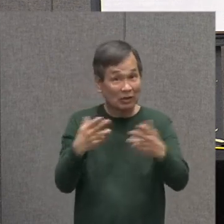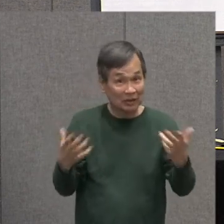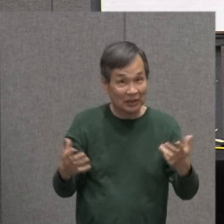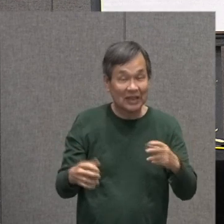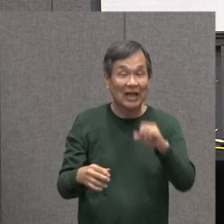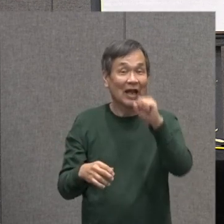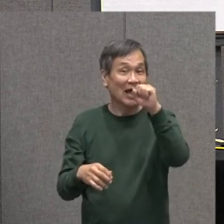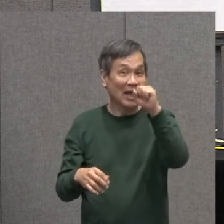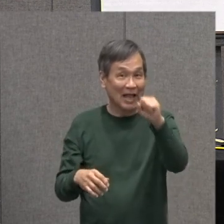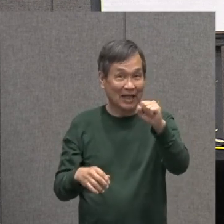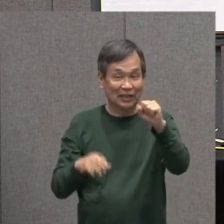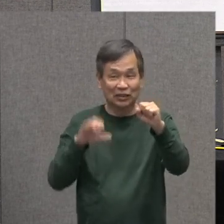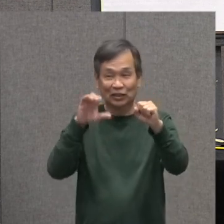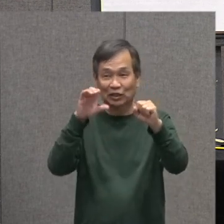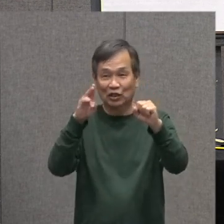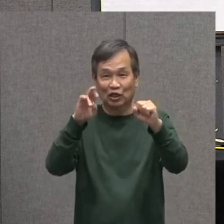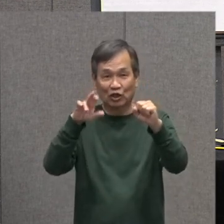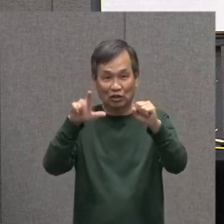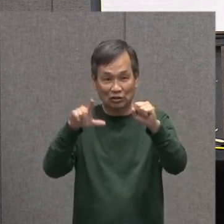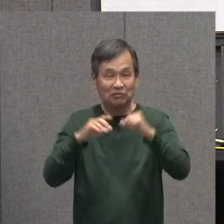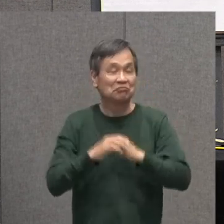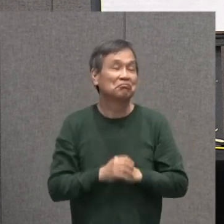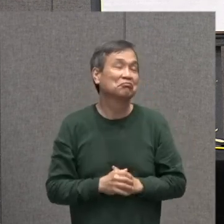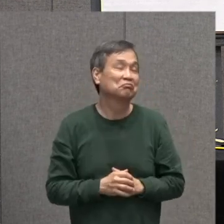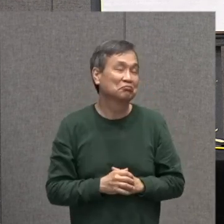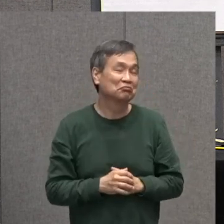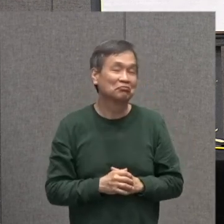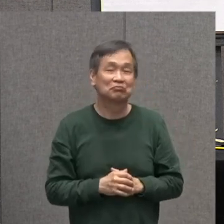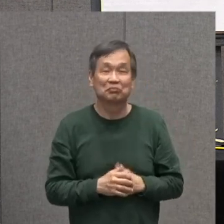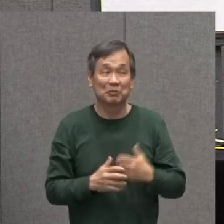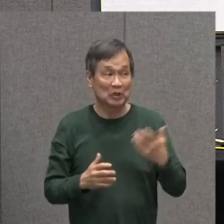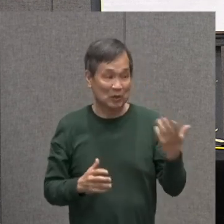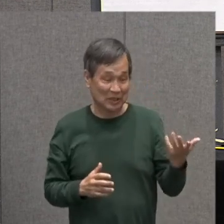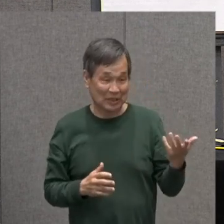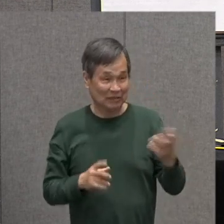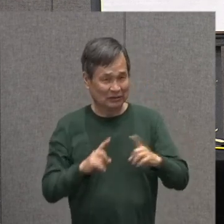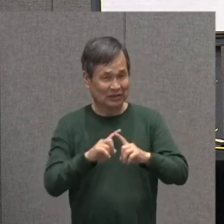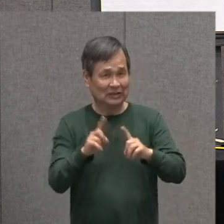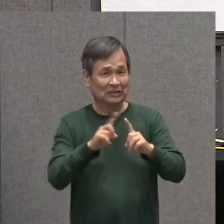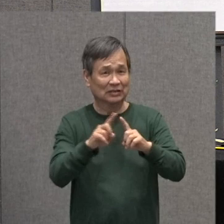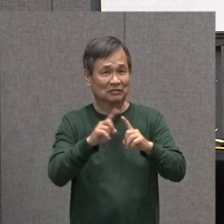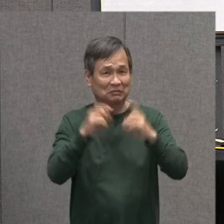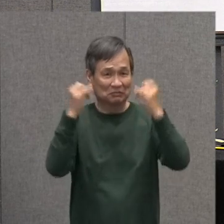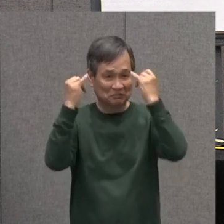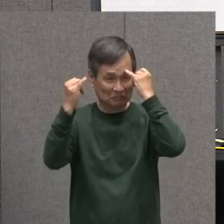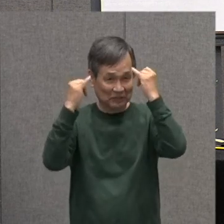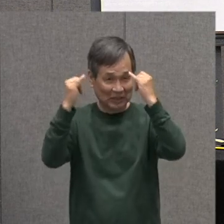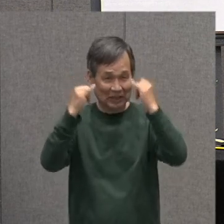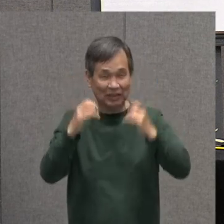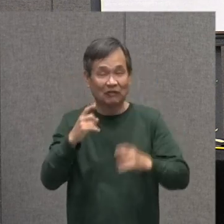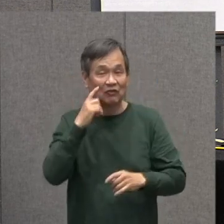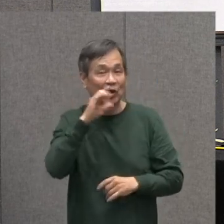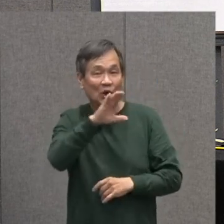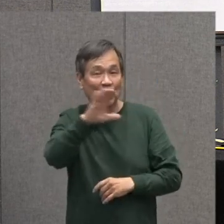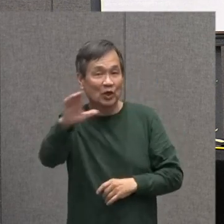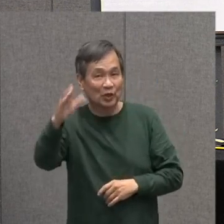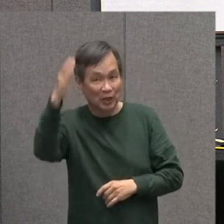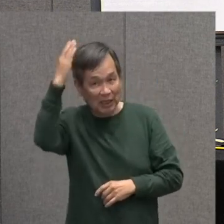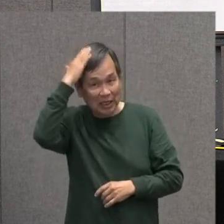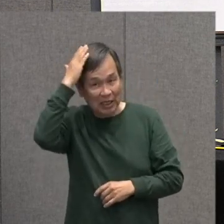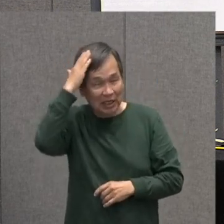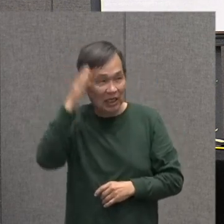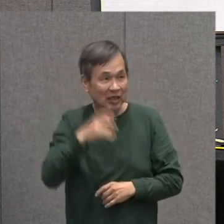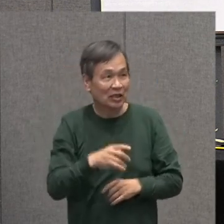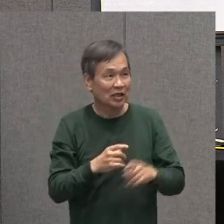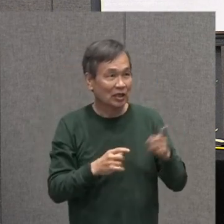That's correct. It's called an S curl. Excellent. Okay. So these are things that can be added to your hat as well. It reminds me of a squirrel